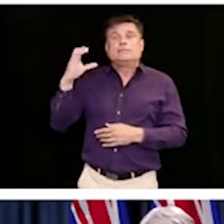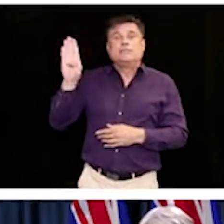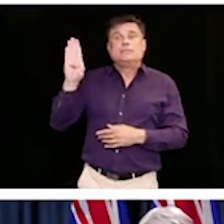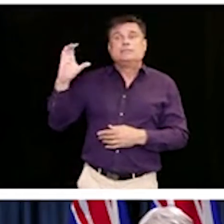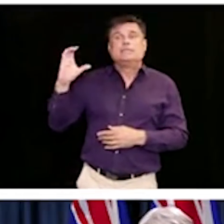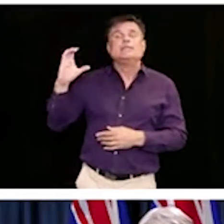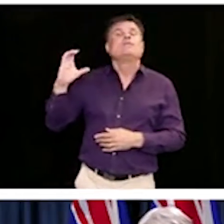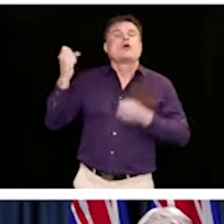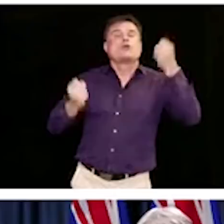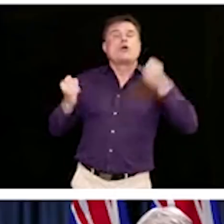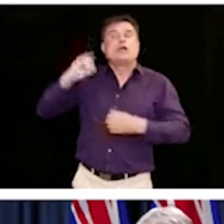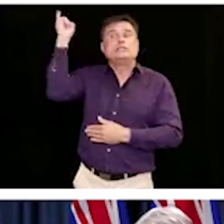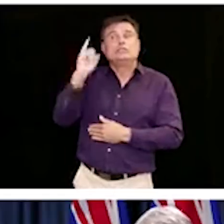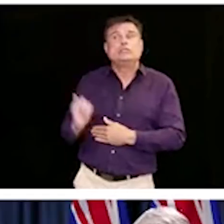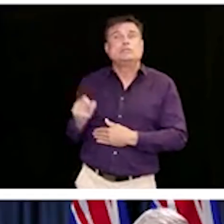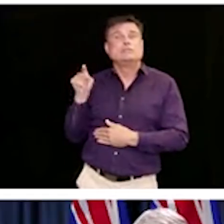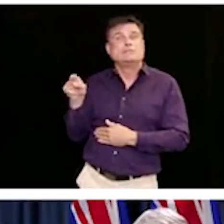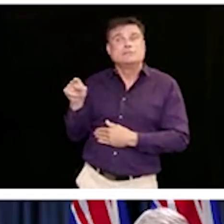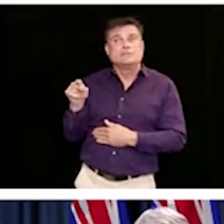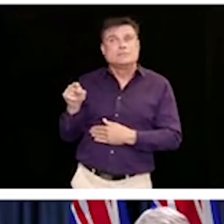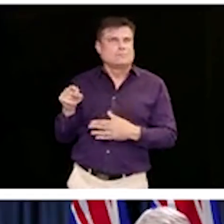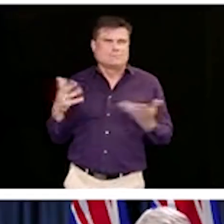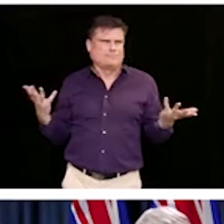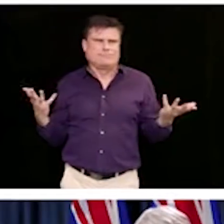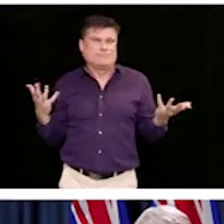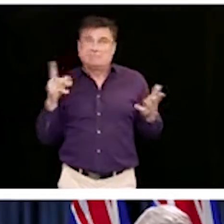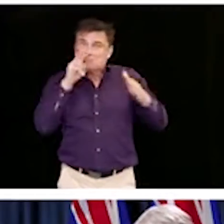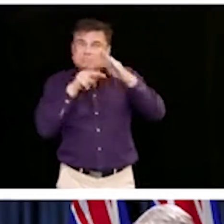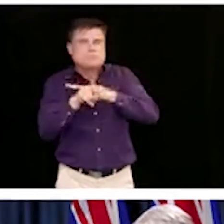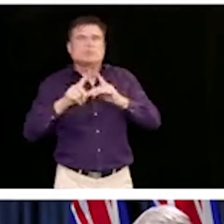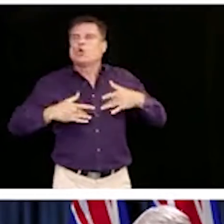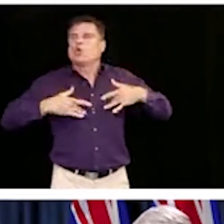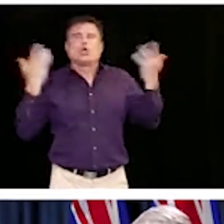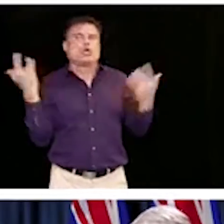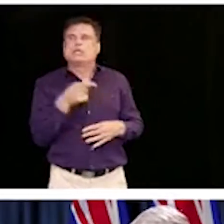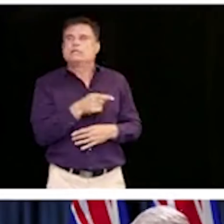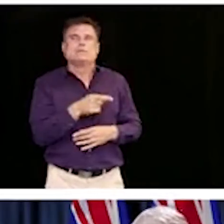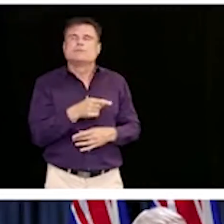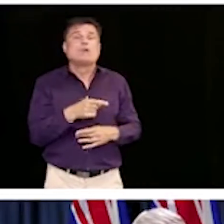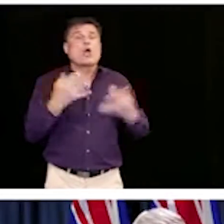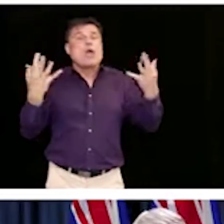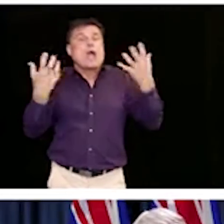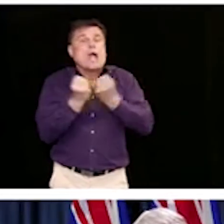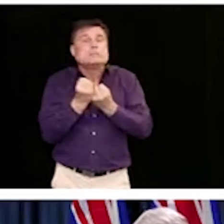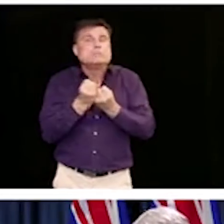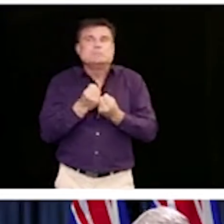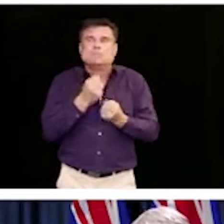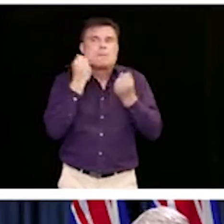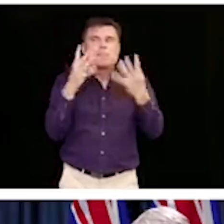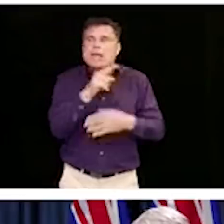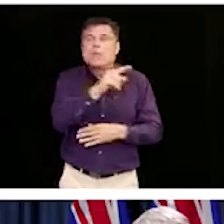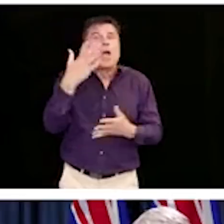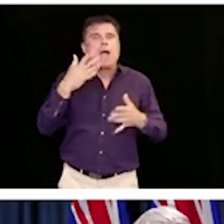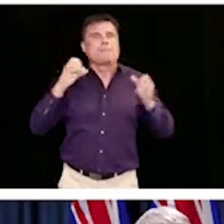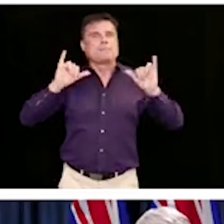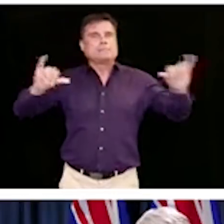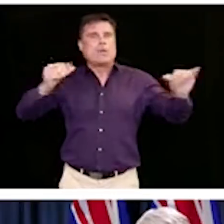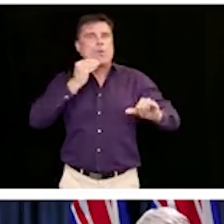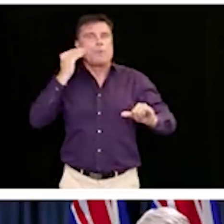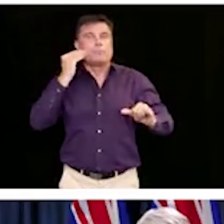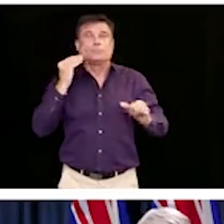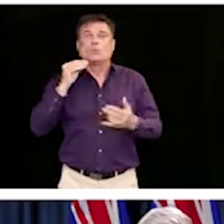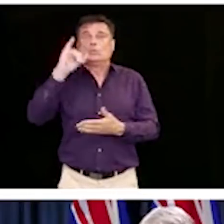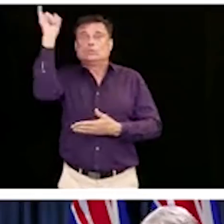compared to the budget. Because it's too early, you're seeing, of course, fewer accidents early in the year because of lower